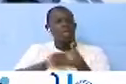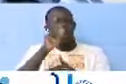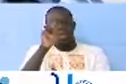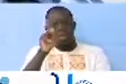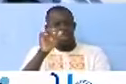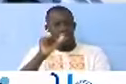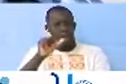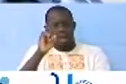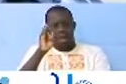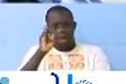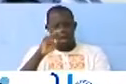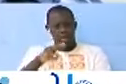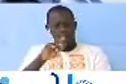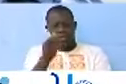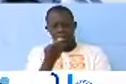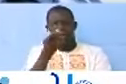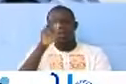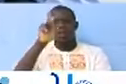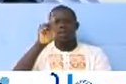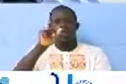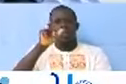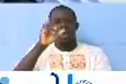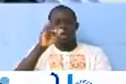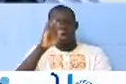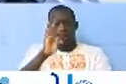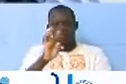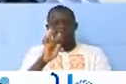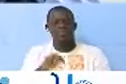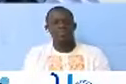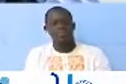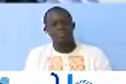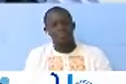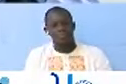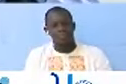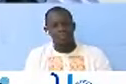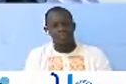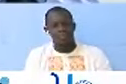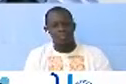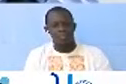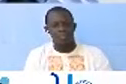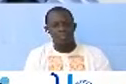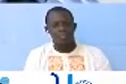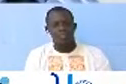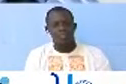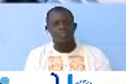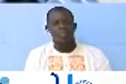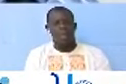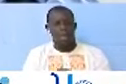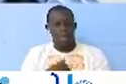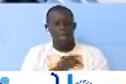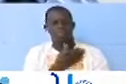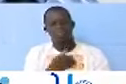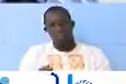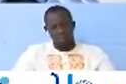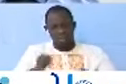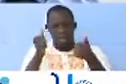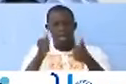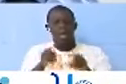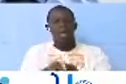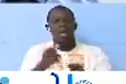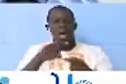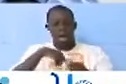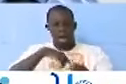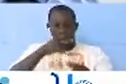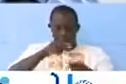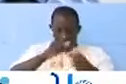even Kiang Kayaf la primary school. What around 80s? I started there around